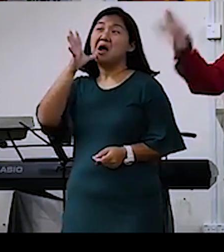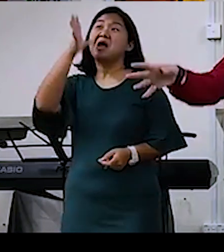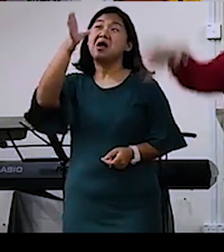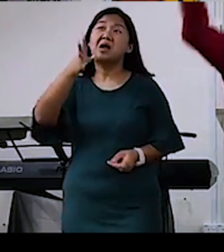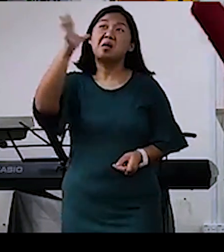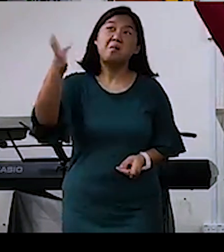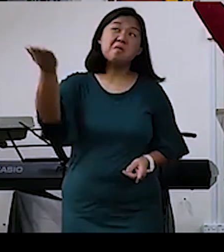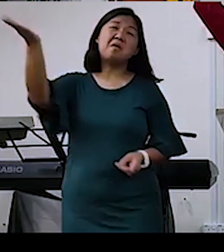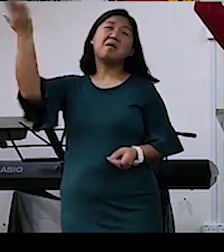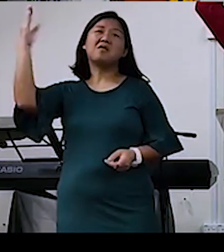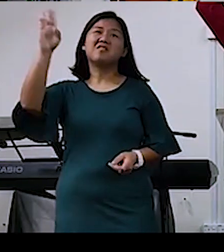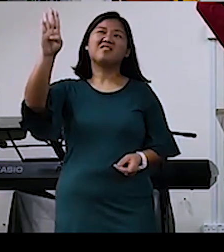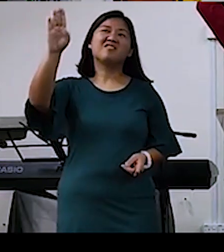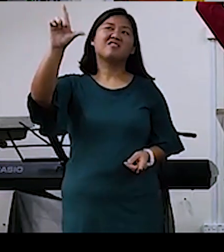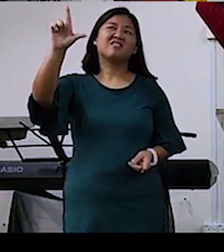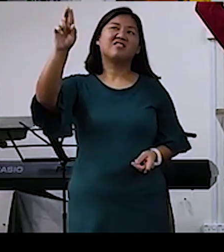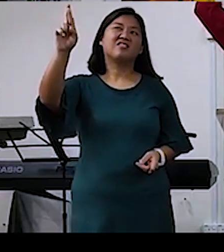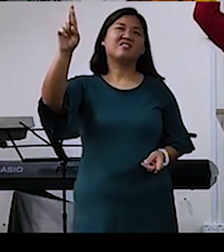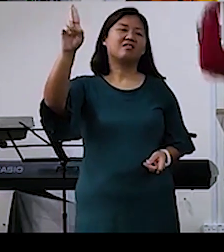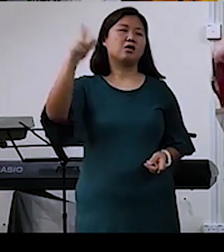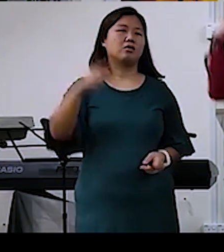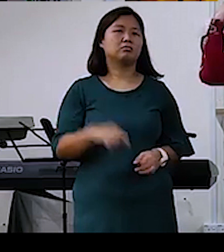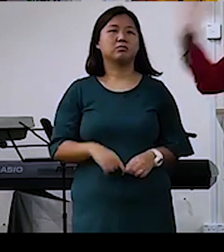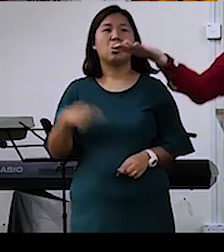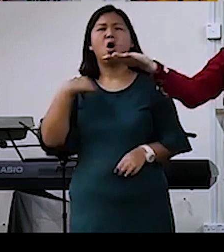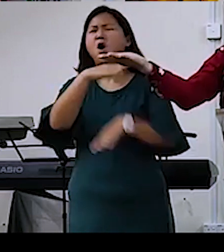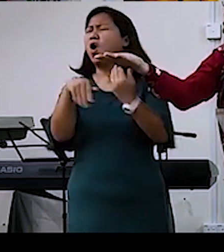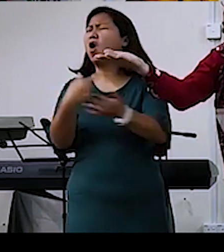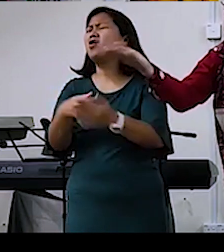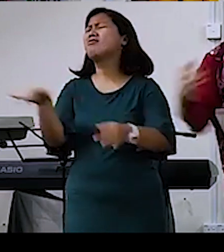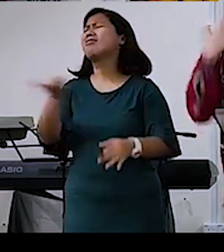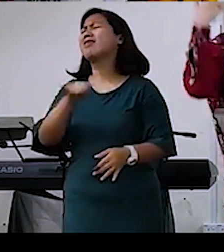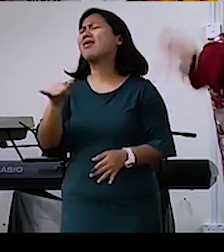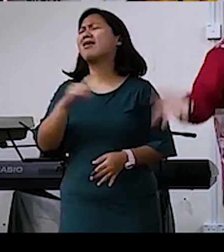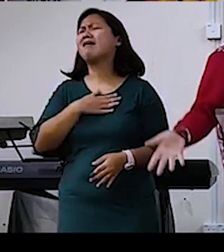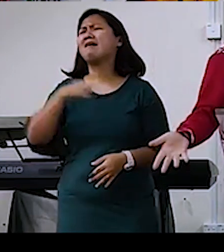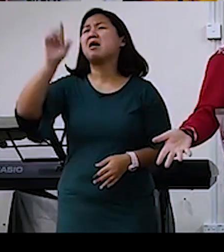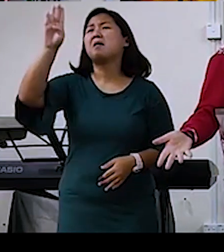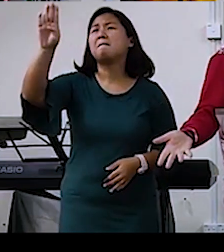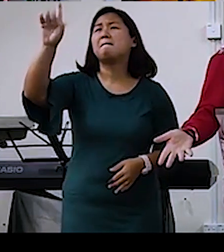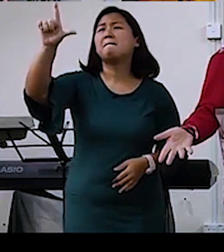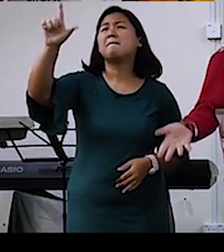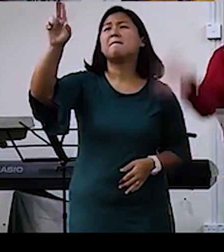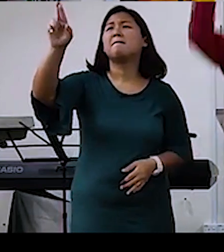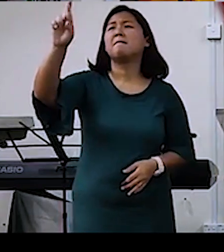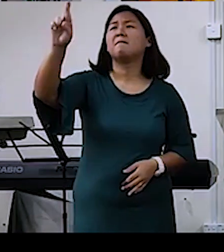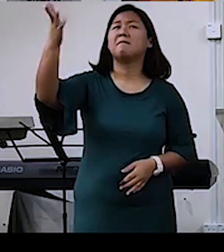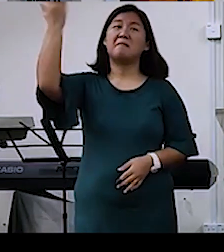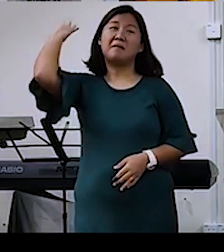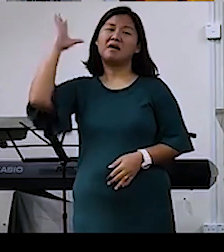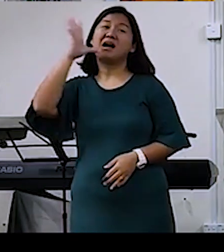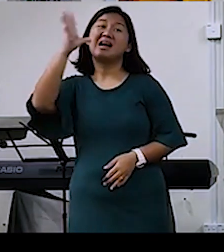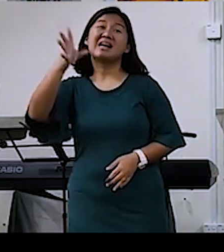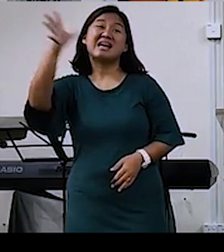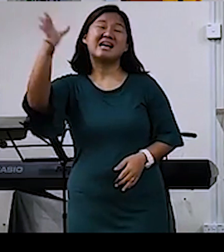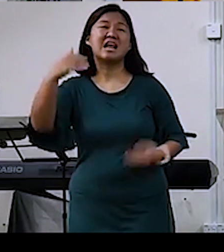in the gene. We are all blur folks. Instead of renouncing, you declare stupidity. My grandmother